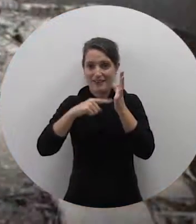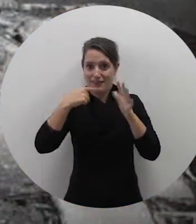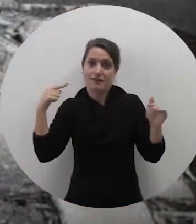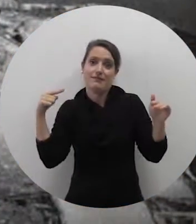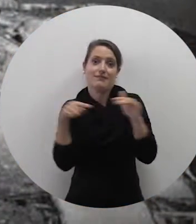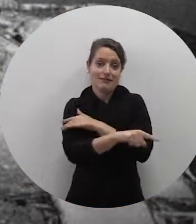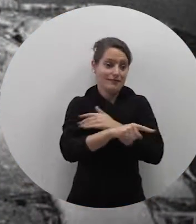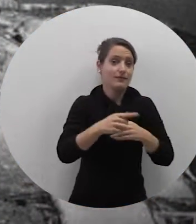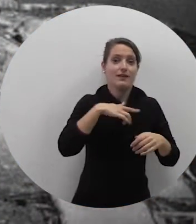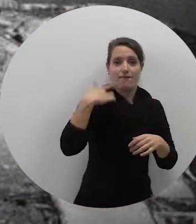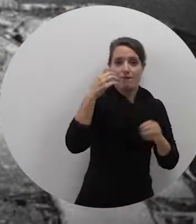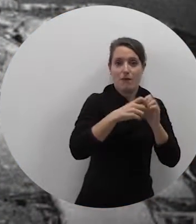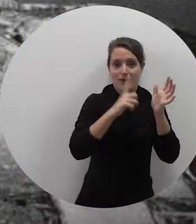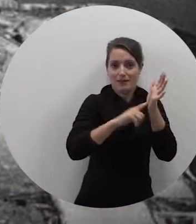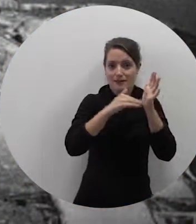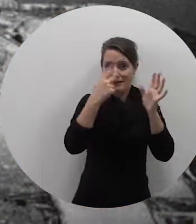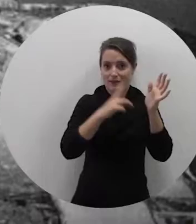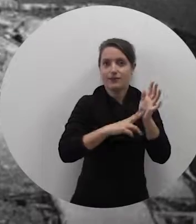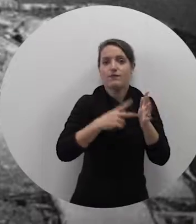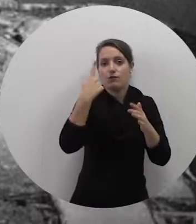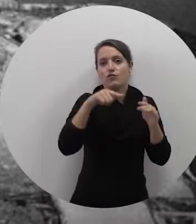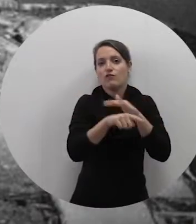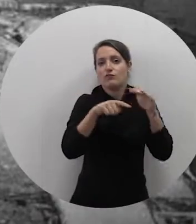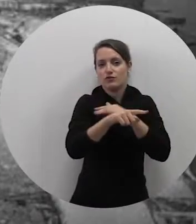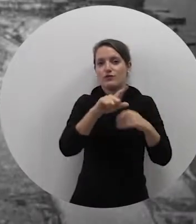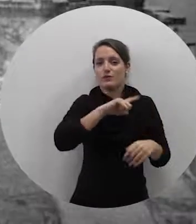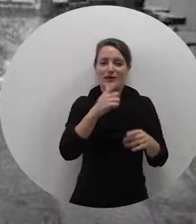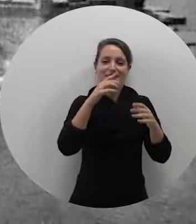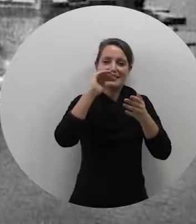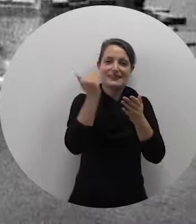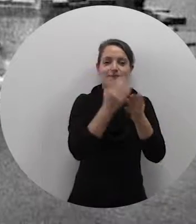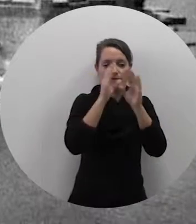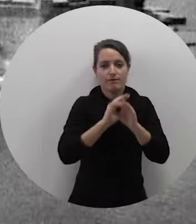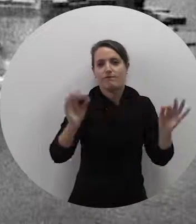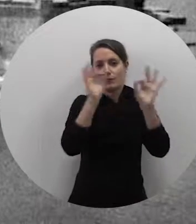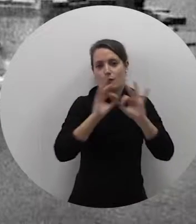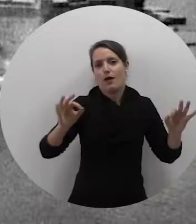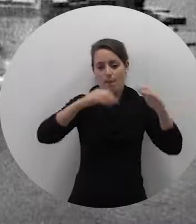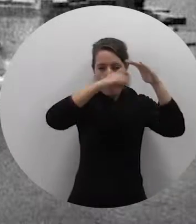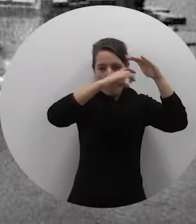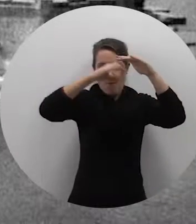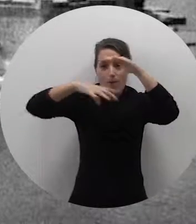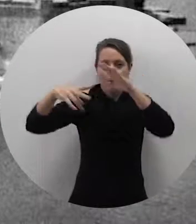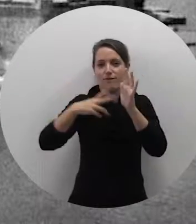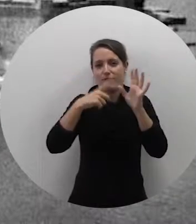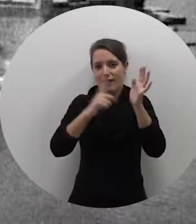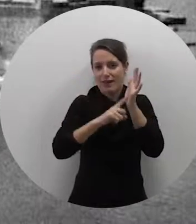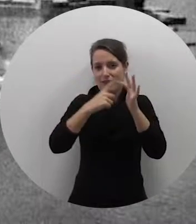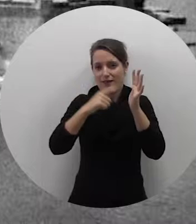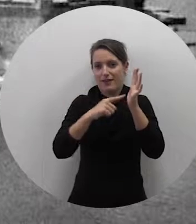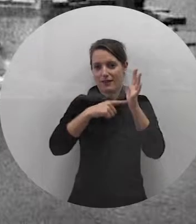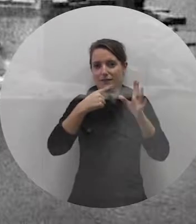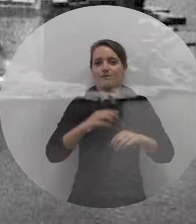During the Second World War, many townspeople from the heavily bombed harbour area moved to Balzan as